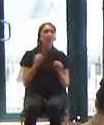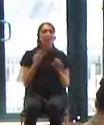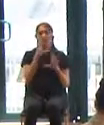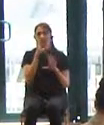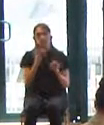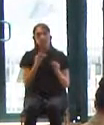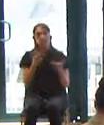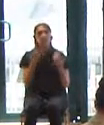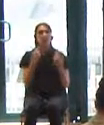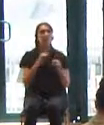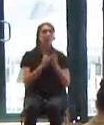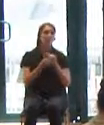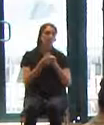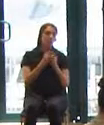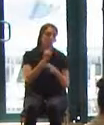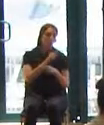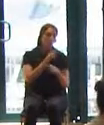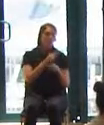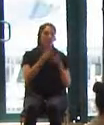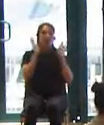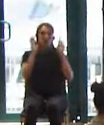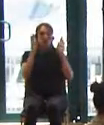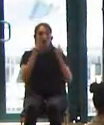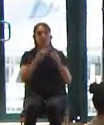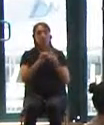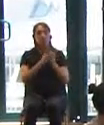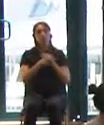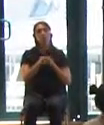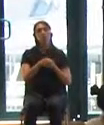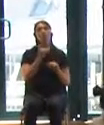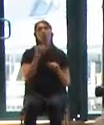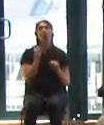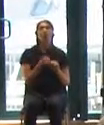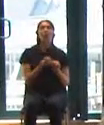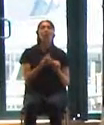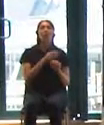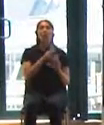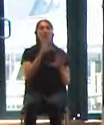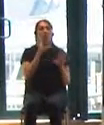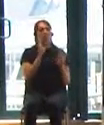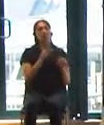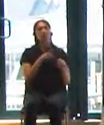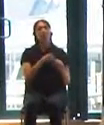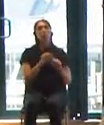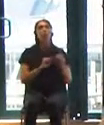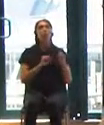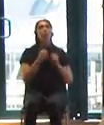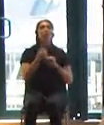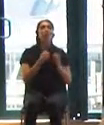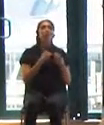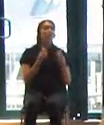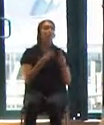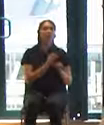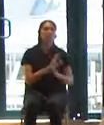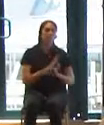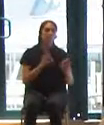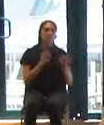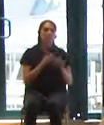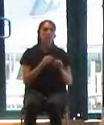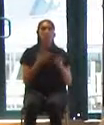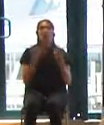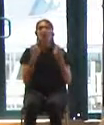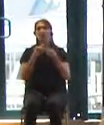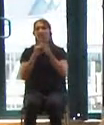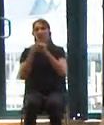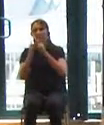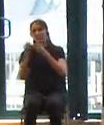obviously many vulnerable groups are affected by the climate crisis but animal rights are not even mentioned and those who are involved in the animal